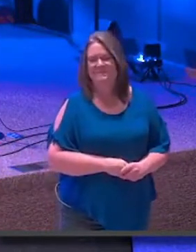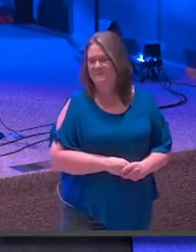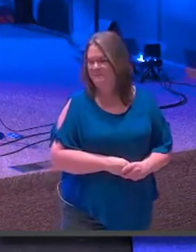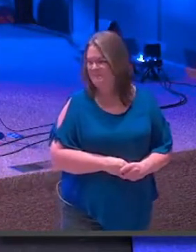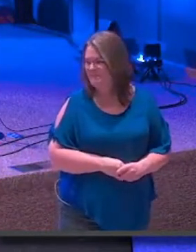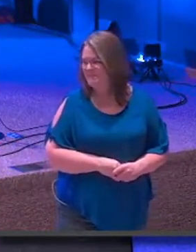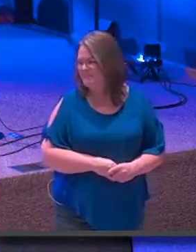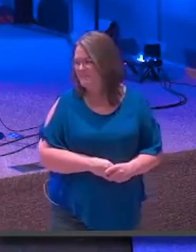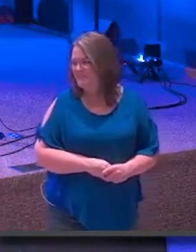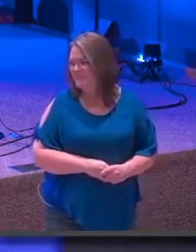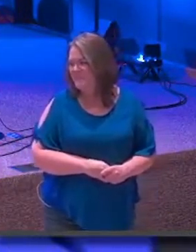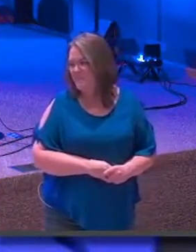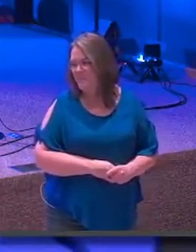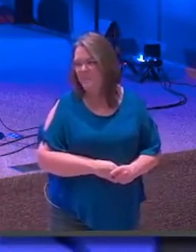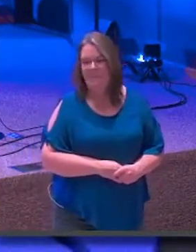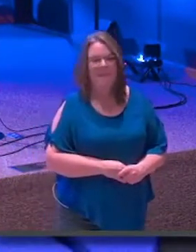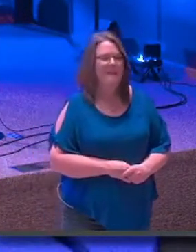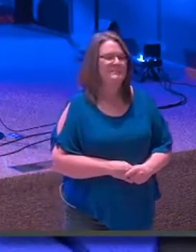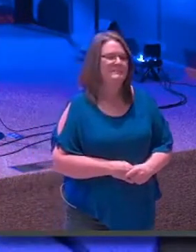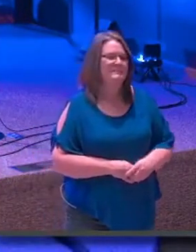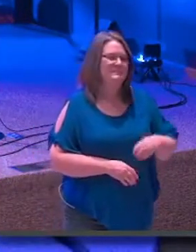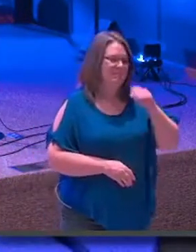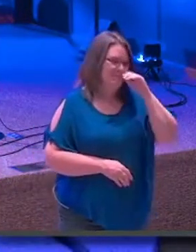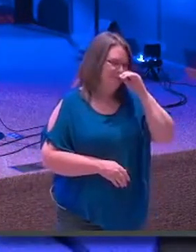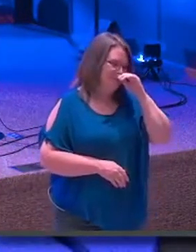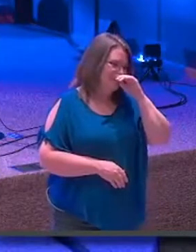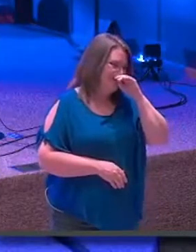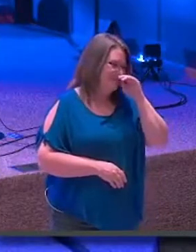Yeah, she'll get me.